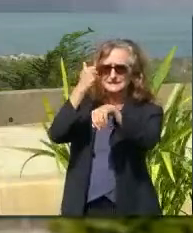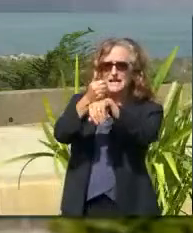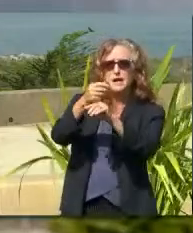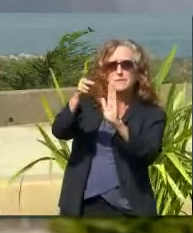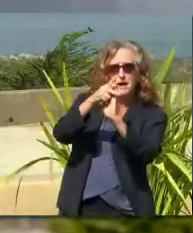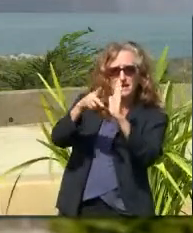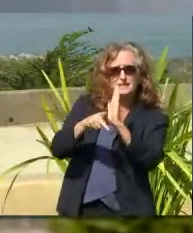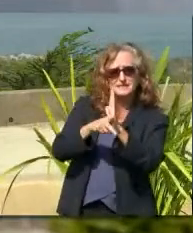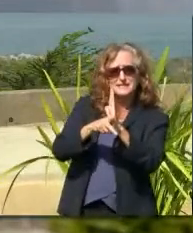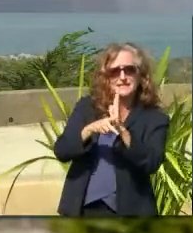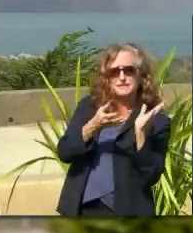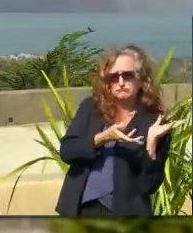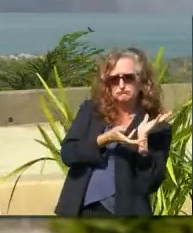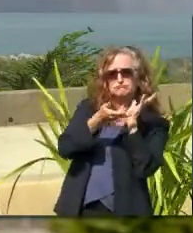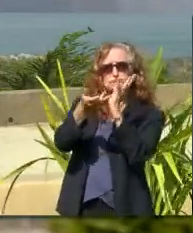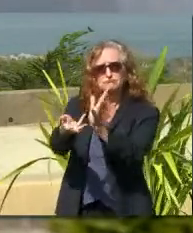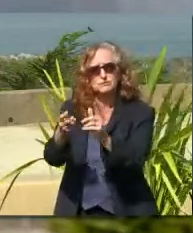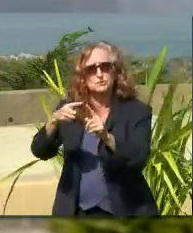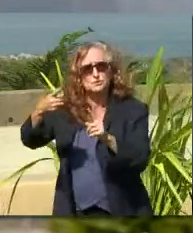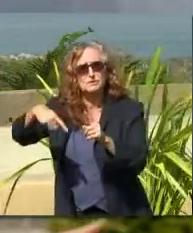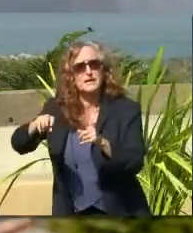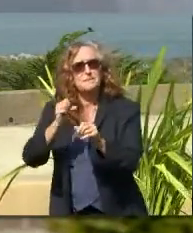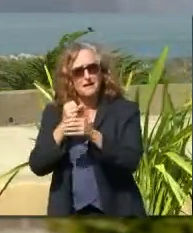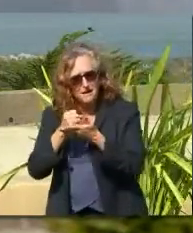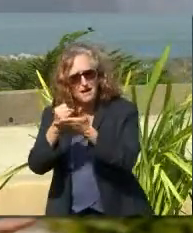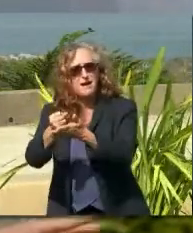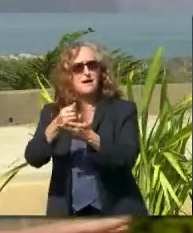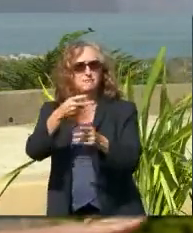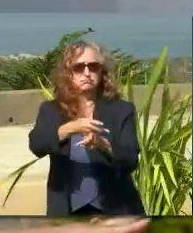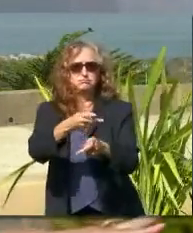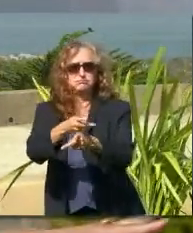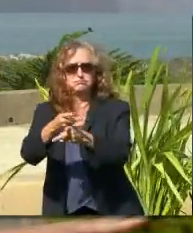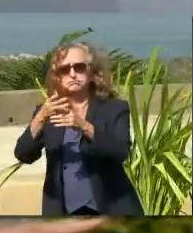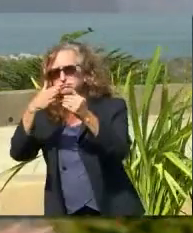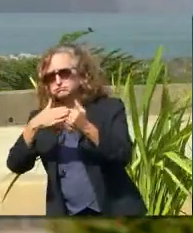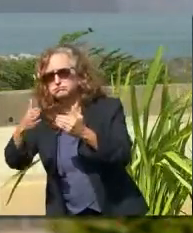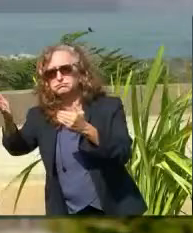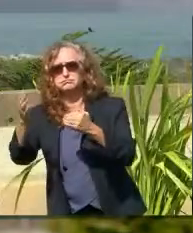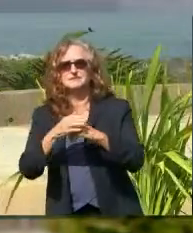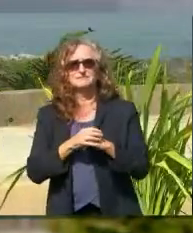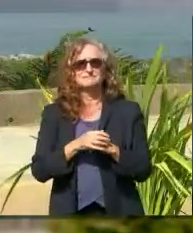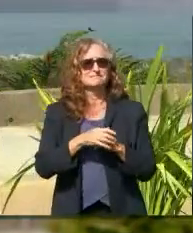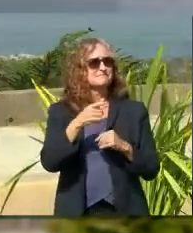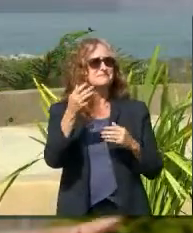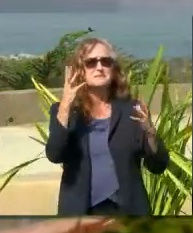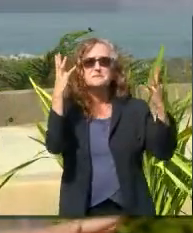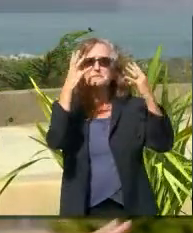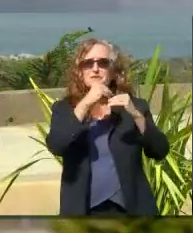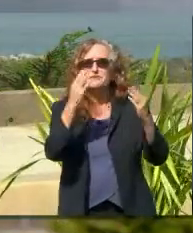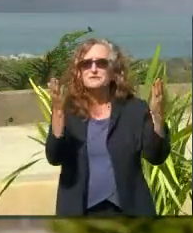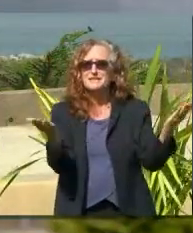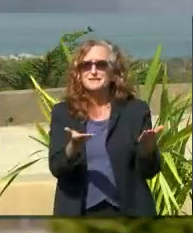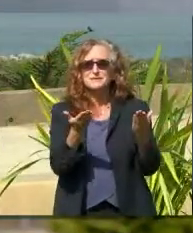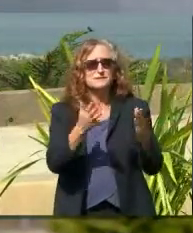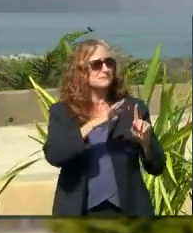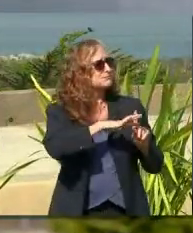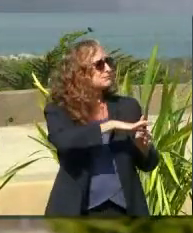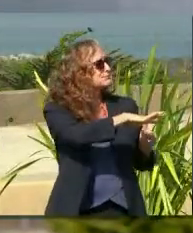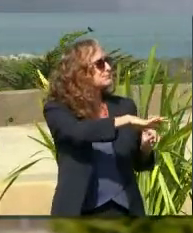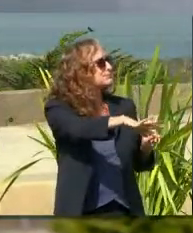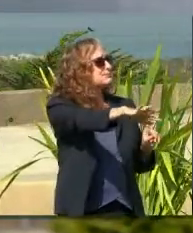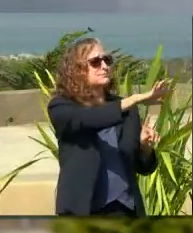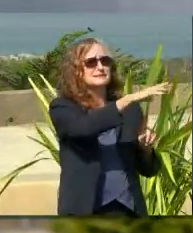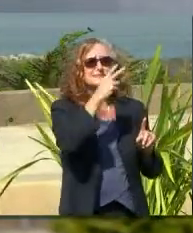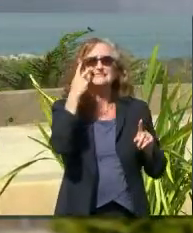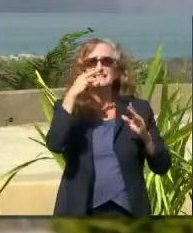to be better stewards. I was walking and looking along this beautiful bay and you know, the Golden